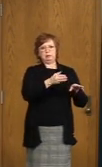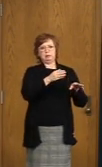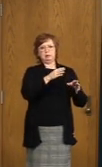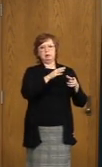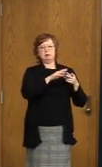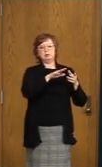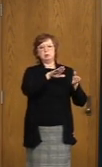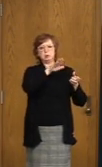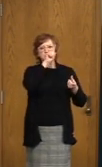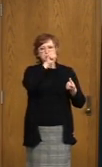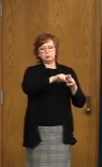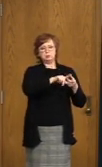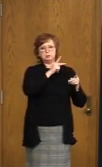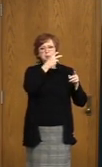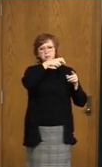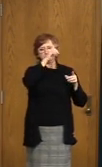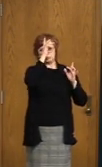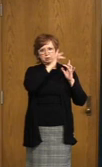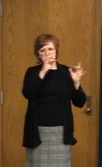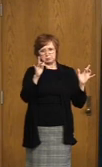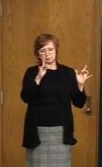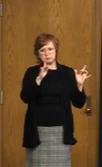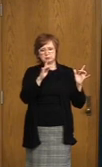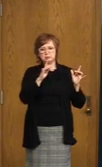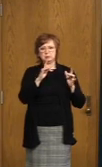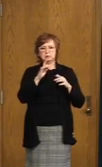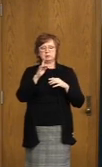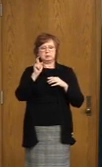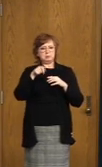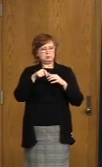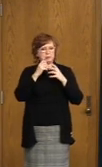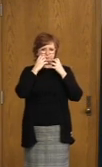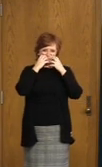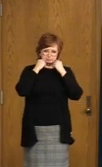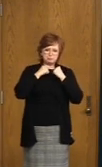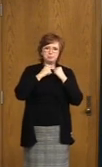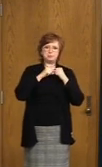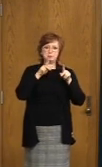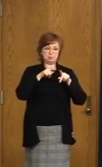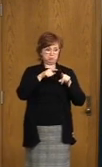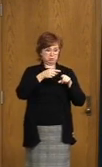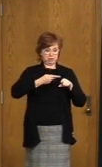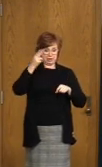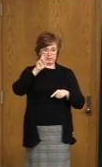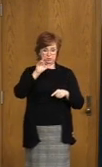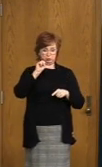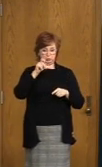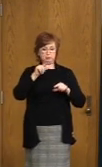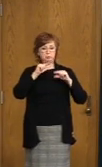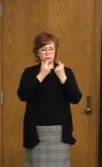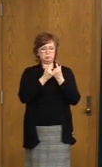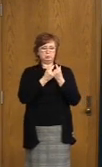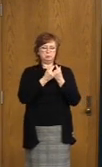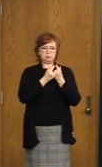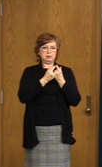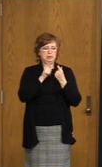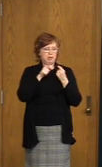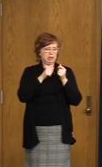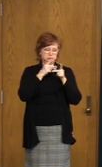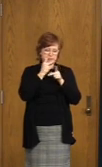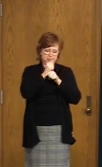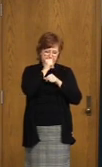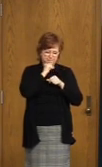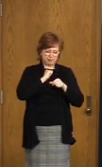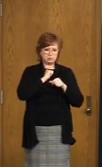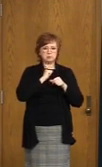in those most at risk, we really have to stay the course. The other thing is that, with our public health measures, some people say